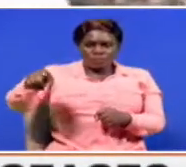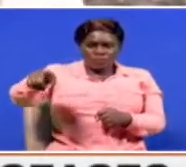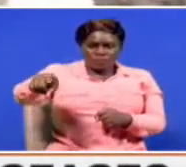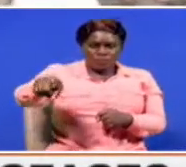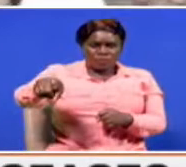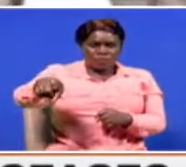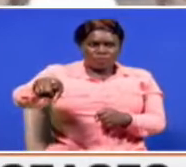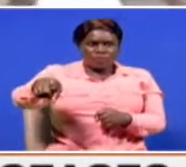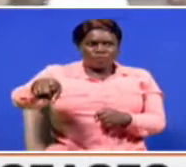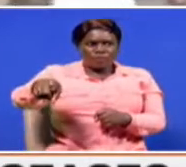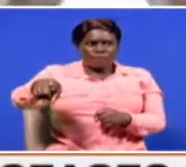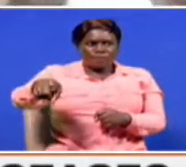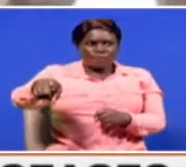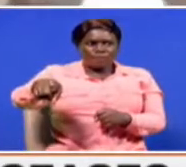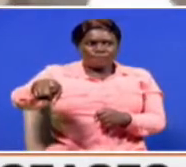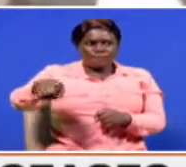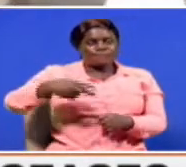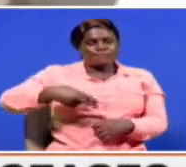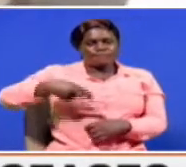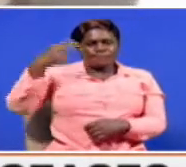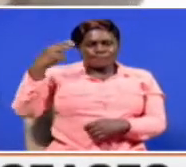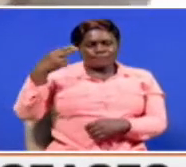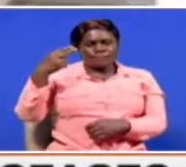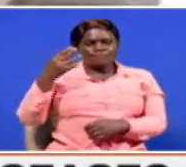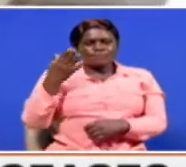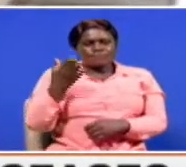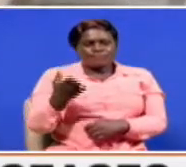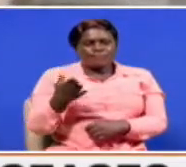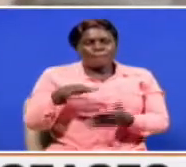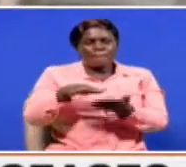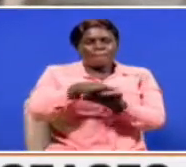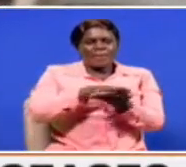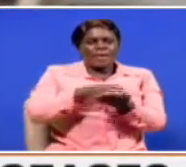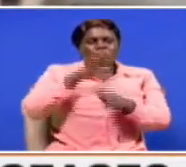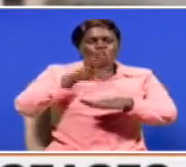and soil-transmitted ailments is high, and based on